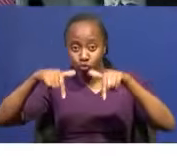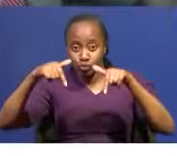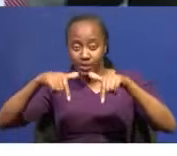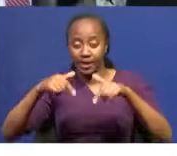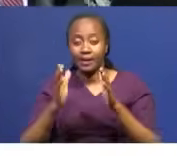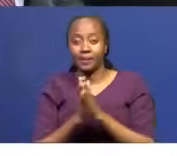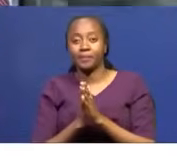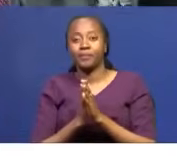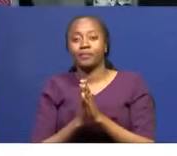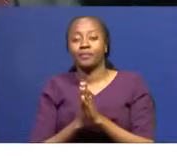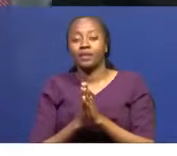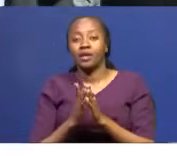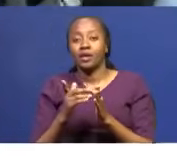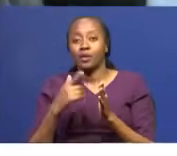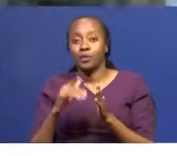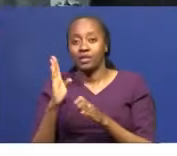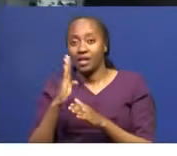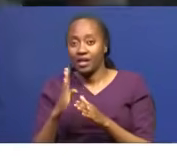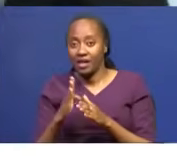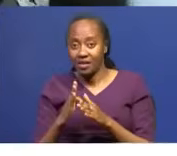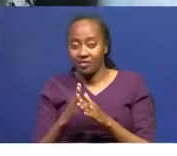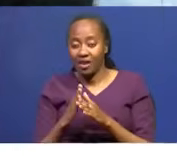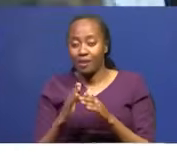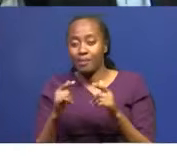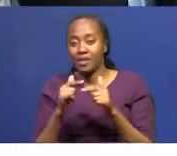Divided, we shall never be